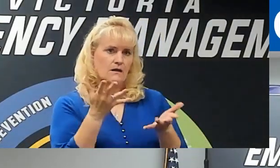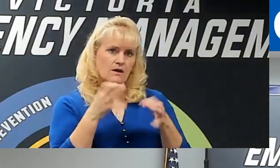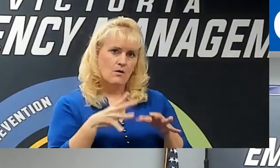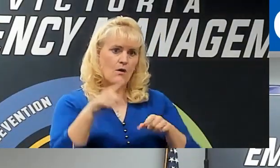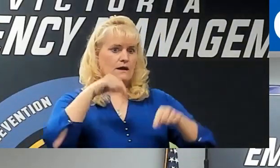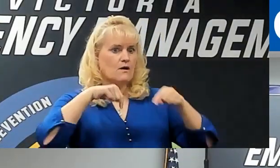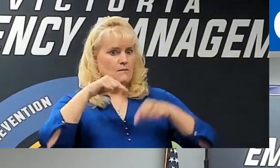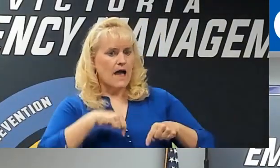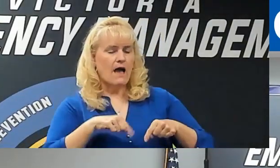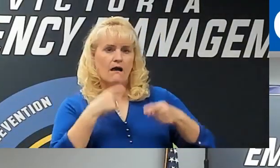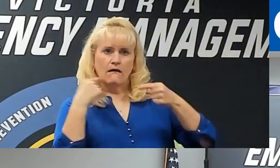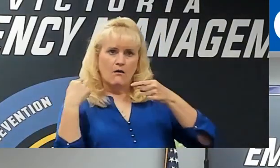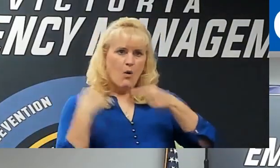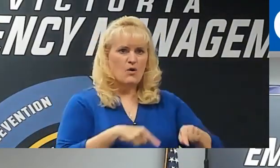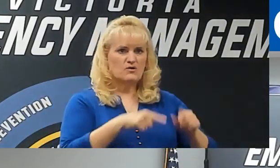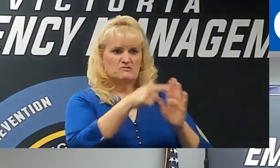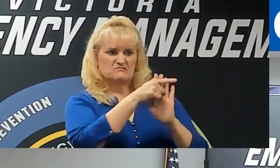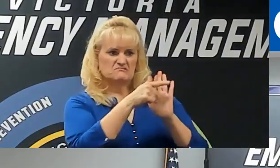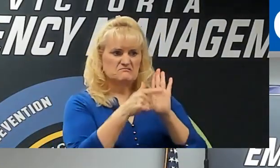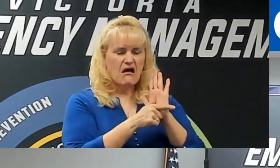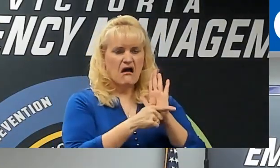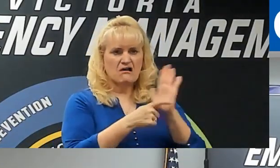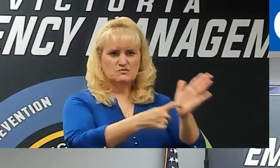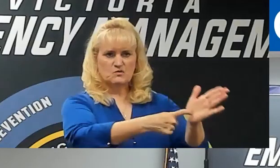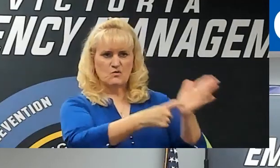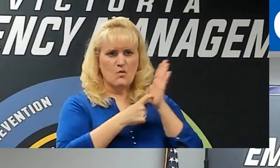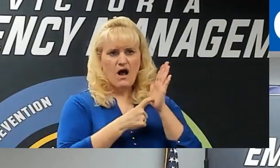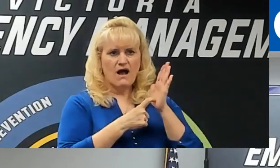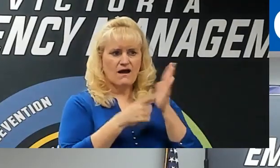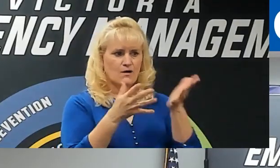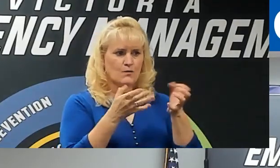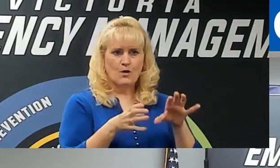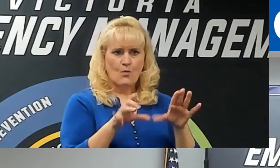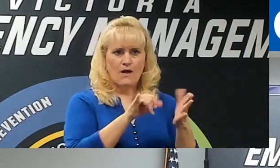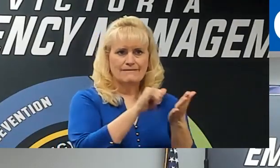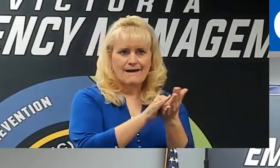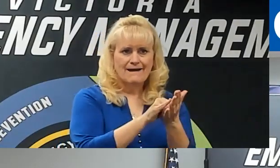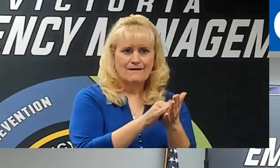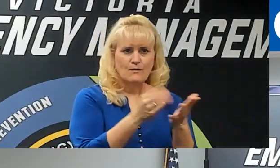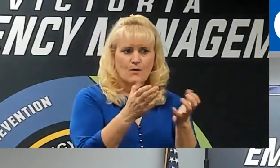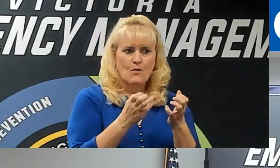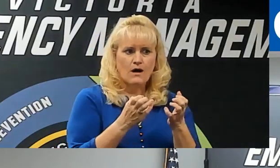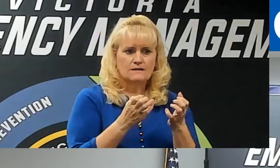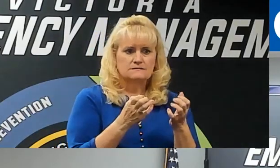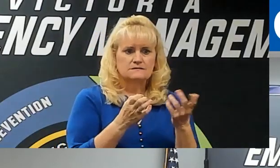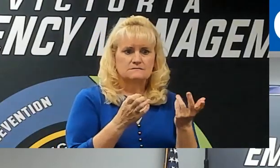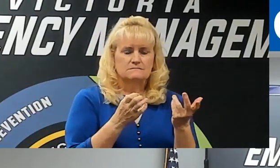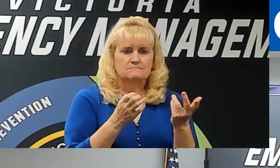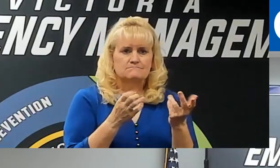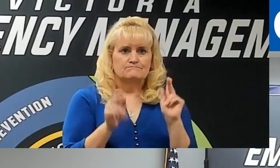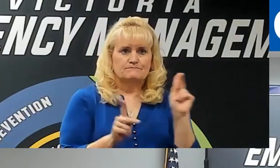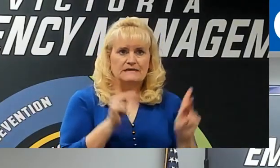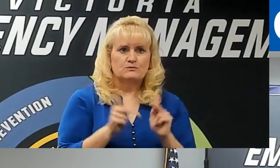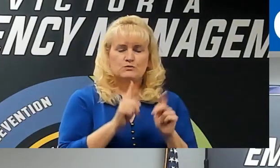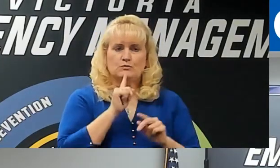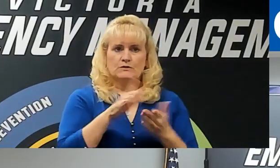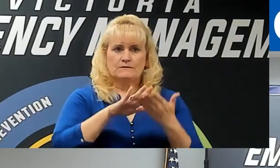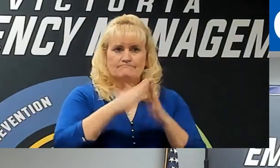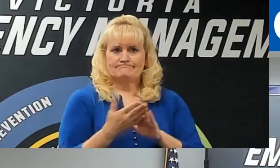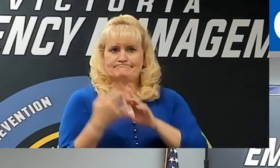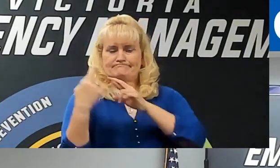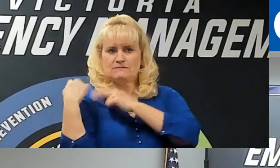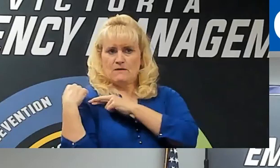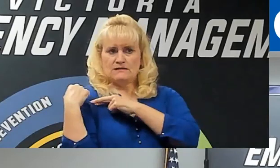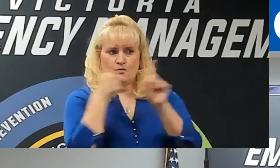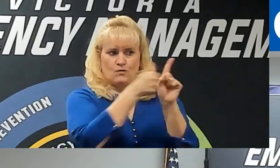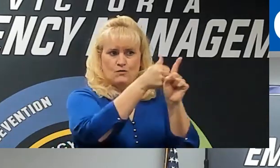having orders from the governor or a judge or mayor to do further restrictions. We want to prevent that. We want folks to really take responsibility on